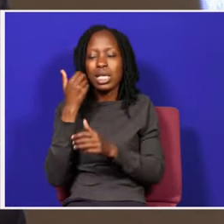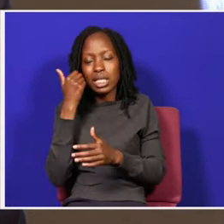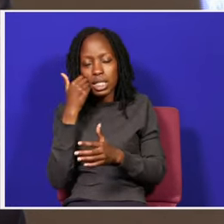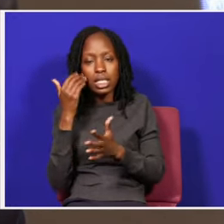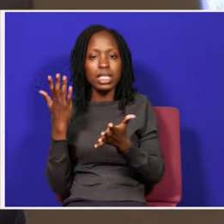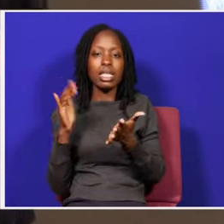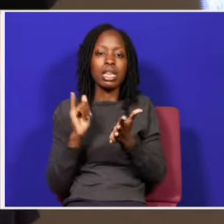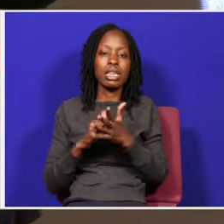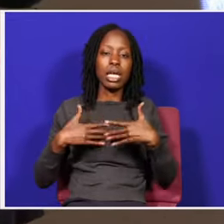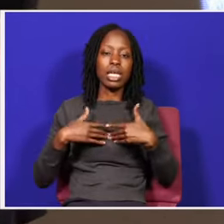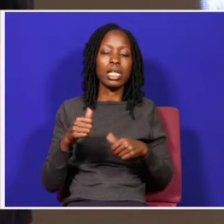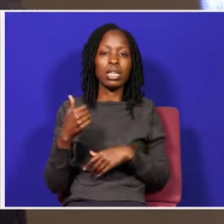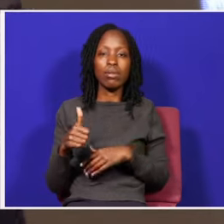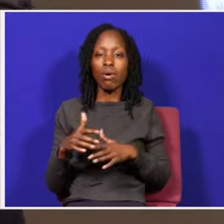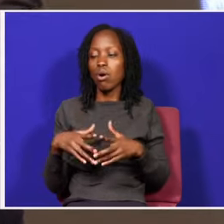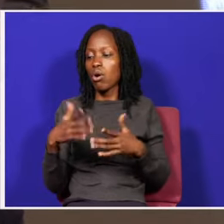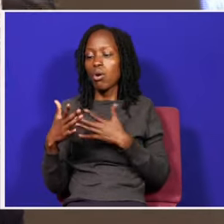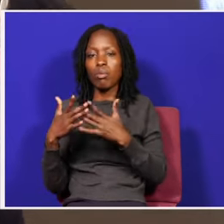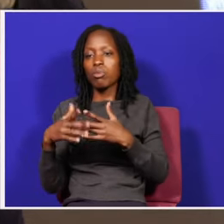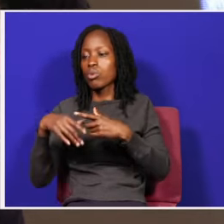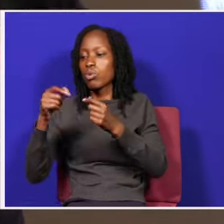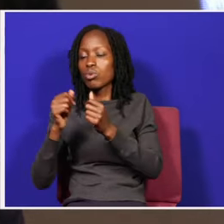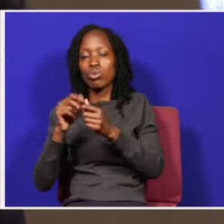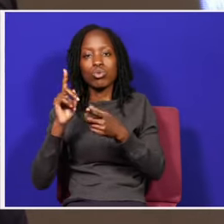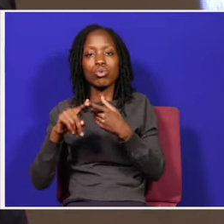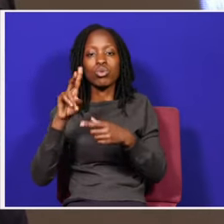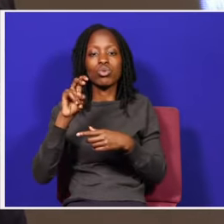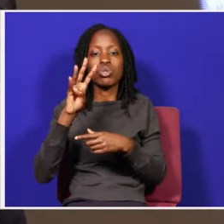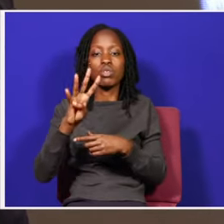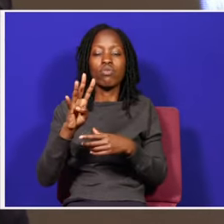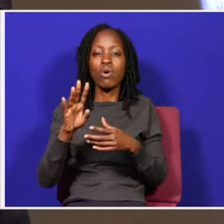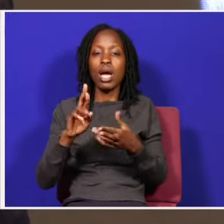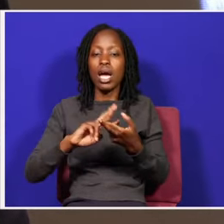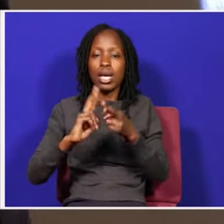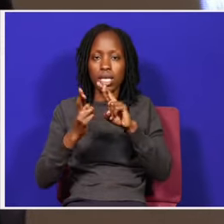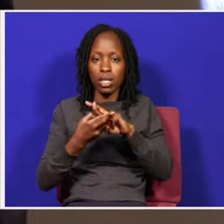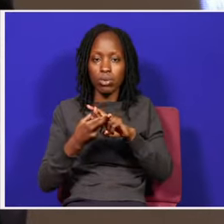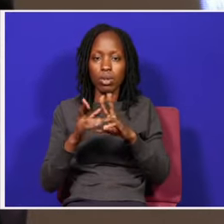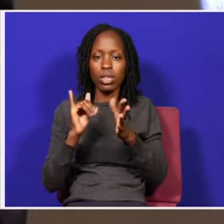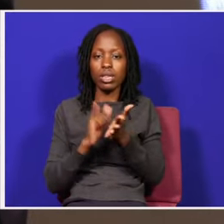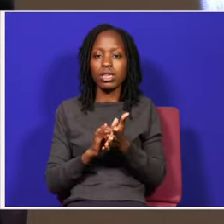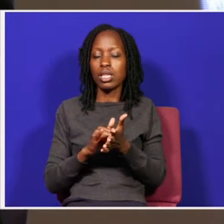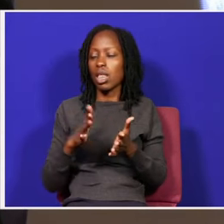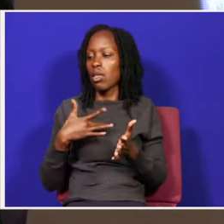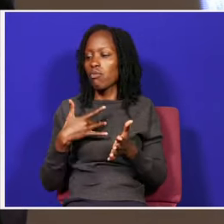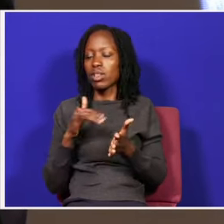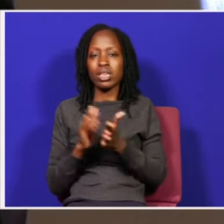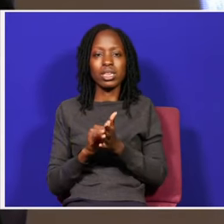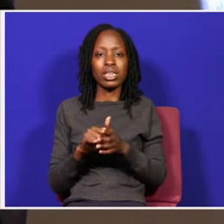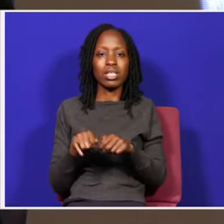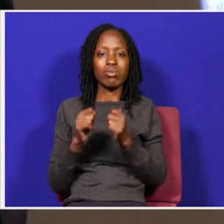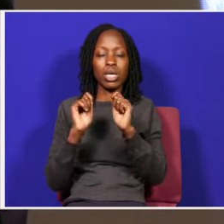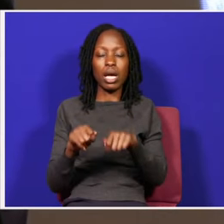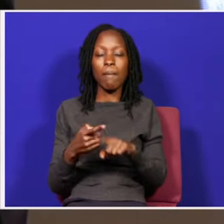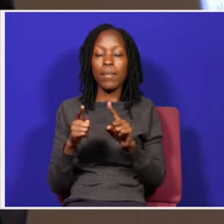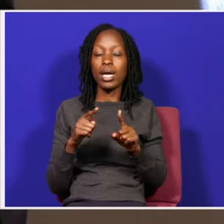persistent. You may be taking into 2024 a relationship that's really feeling like it's on its last legs. But I want